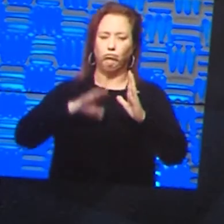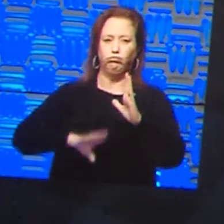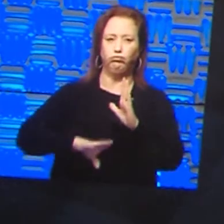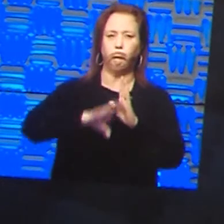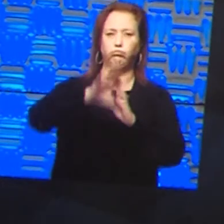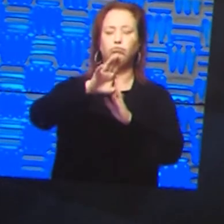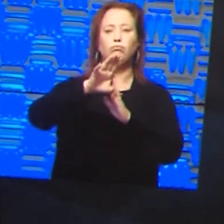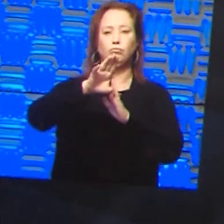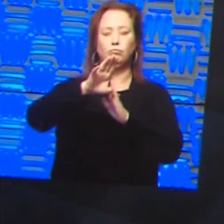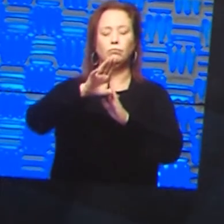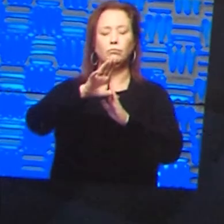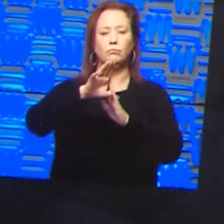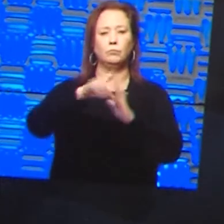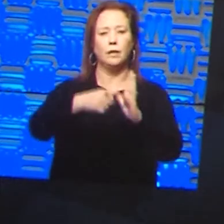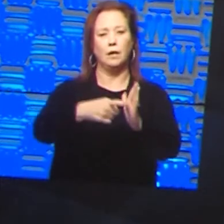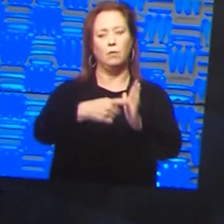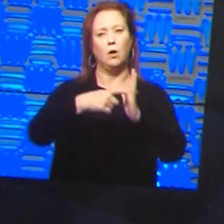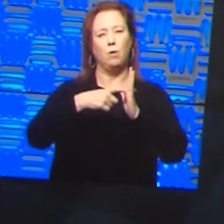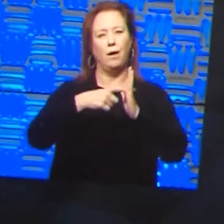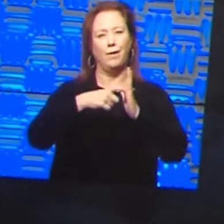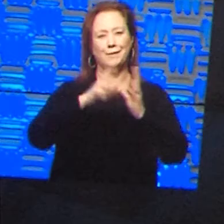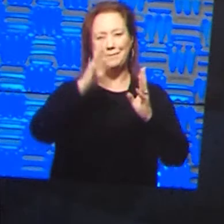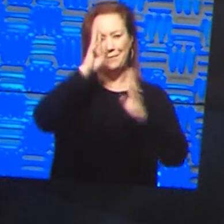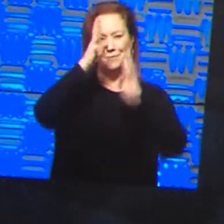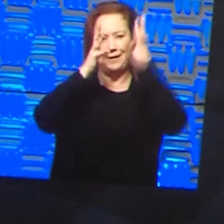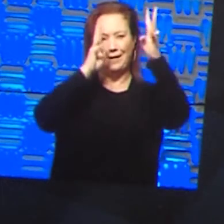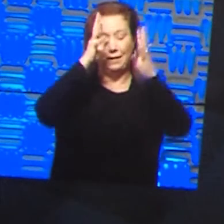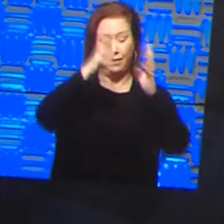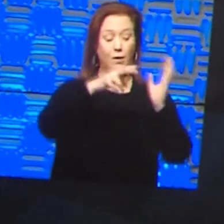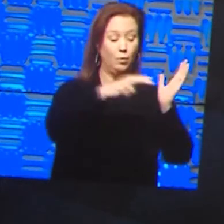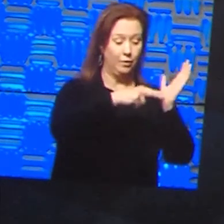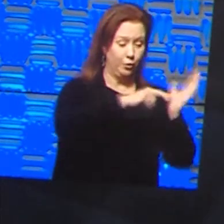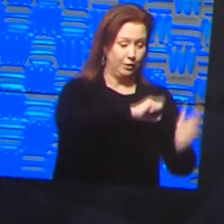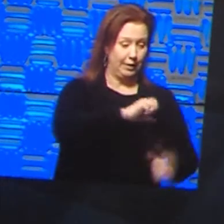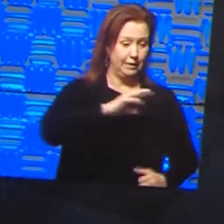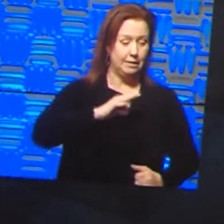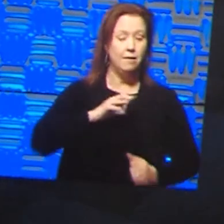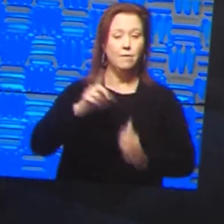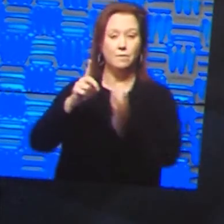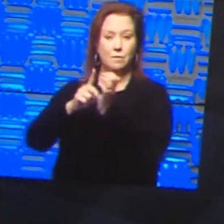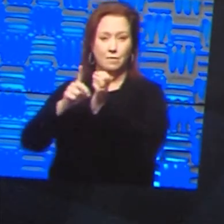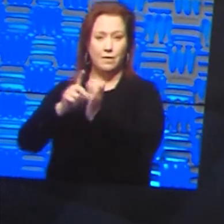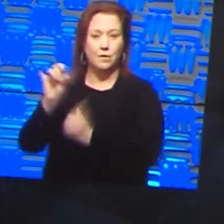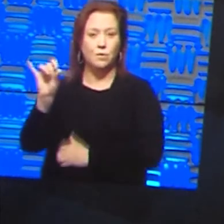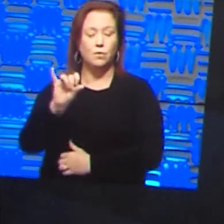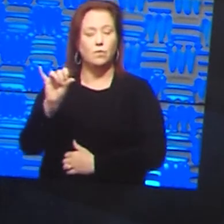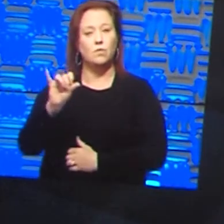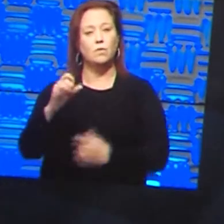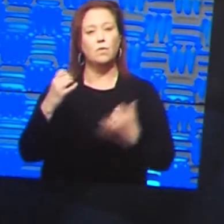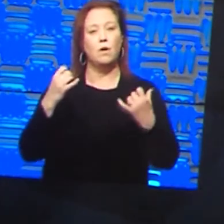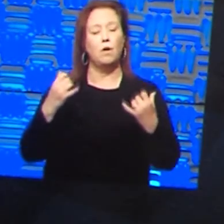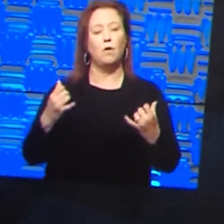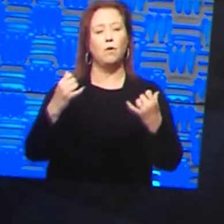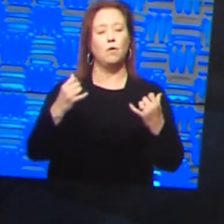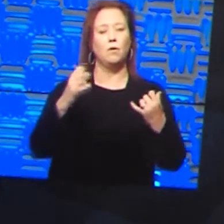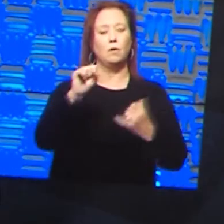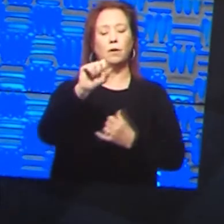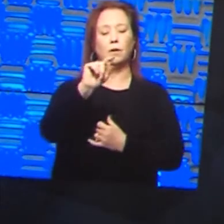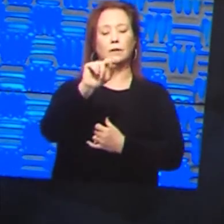surgical masks, I feel like we're doing really well with our supply. I can't test every resident.